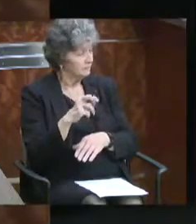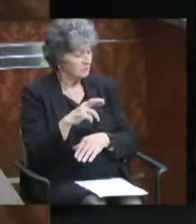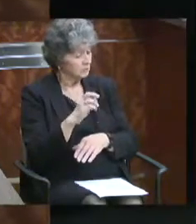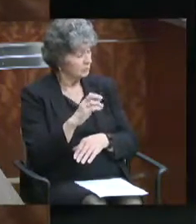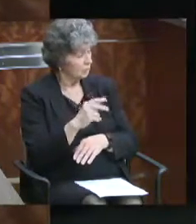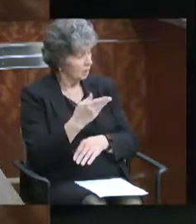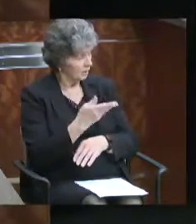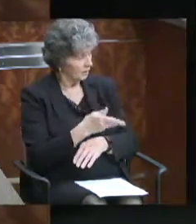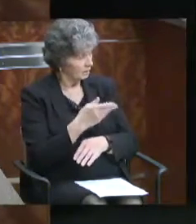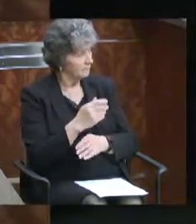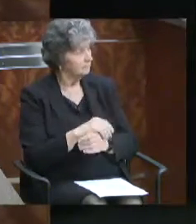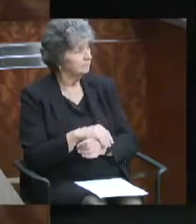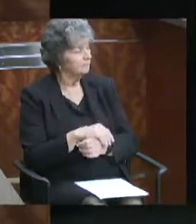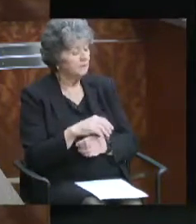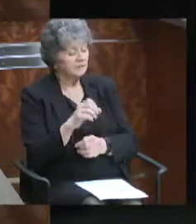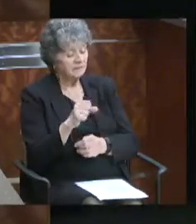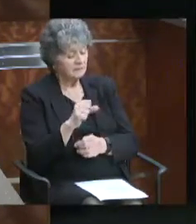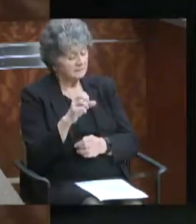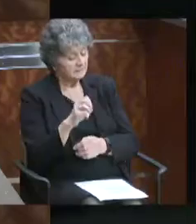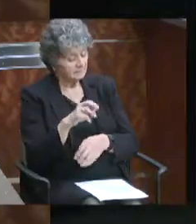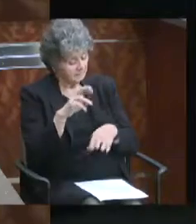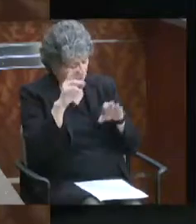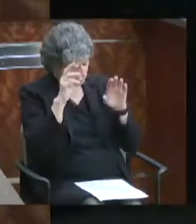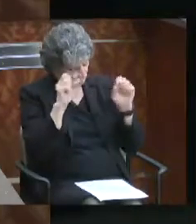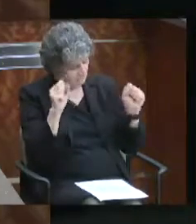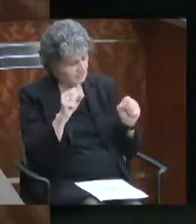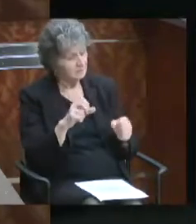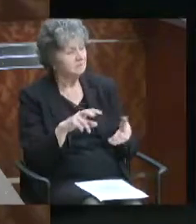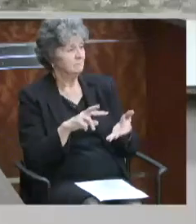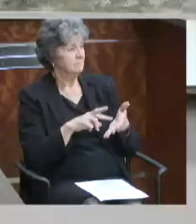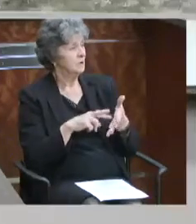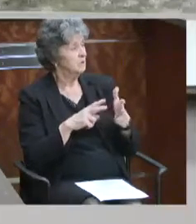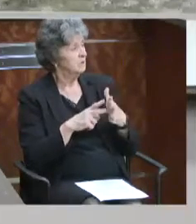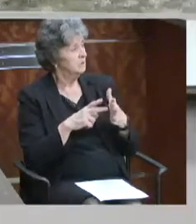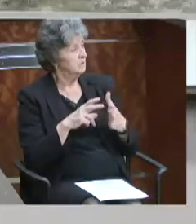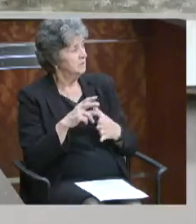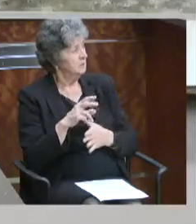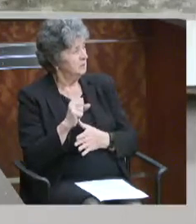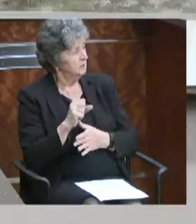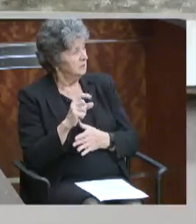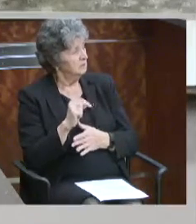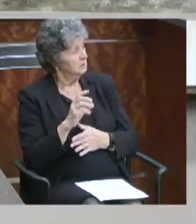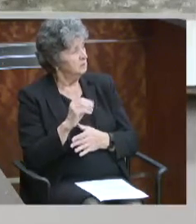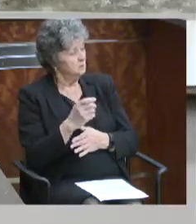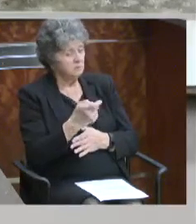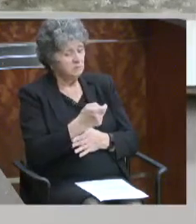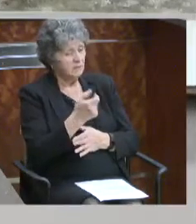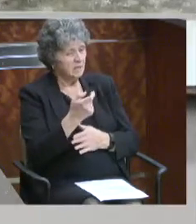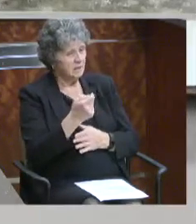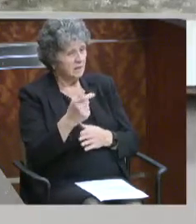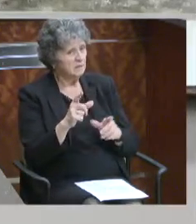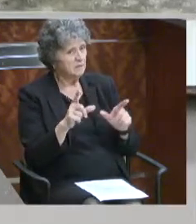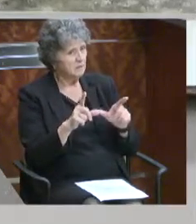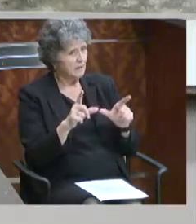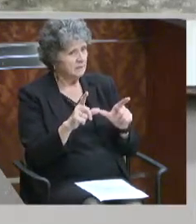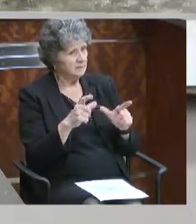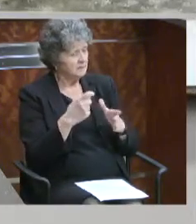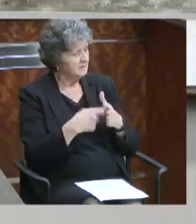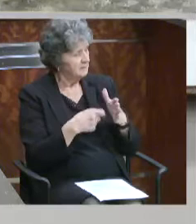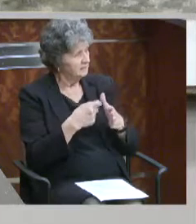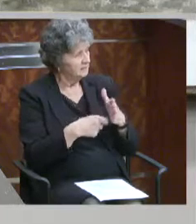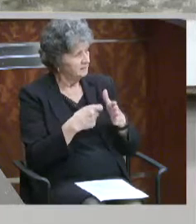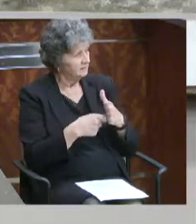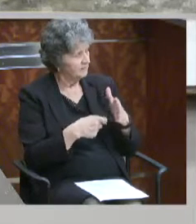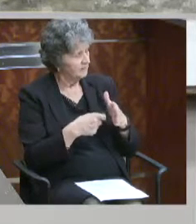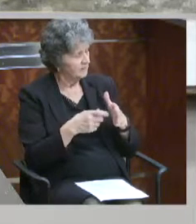Yes, Mr. President. The purpose of this ordinance is to delete the license fee schedule, which is currently